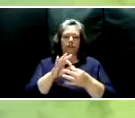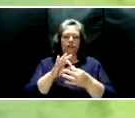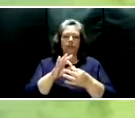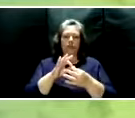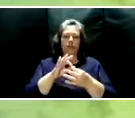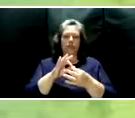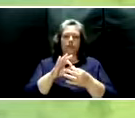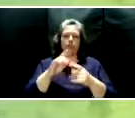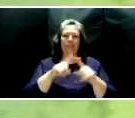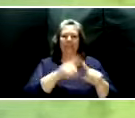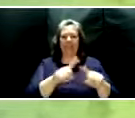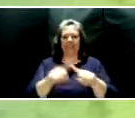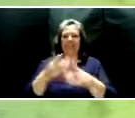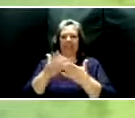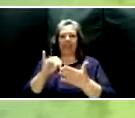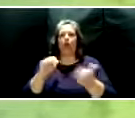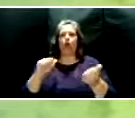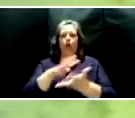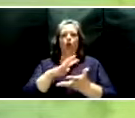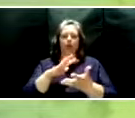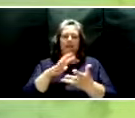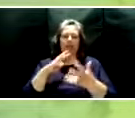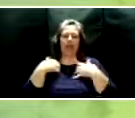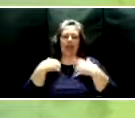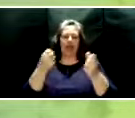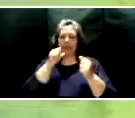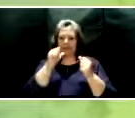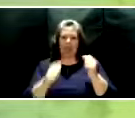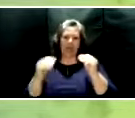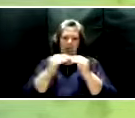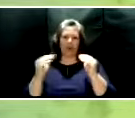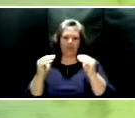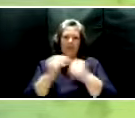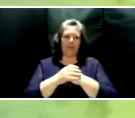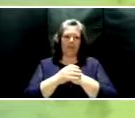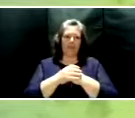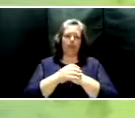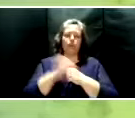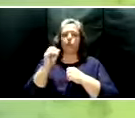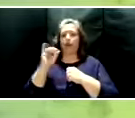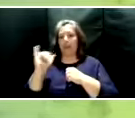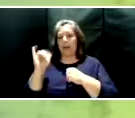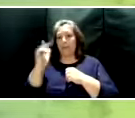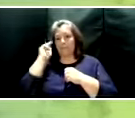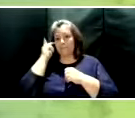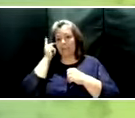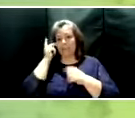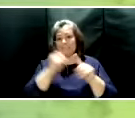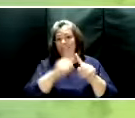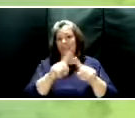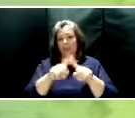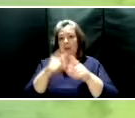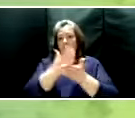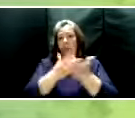determinants that create the health inequities and health disparities that we see. And so the political determinants of